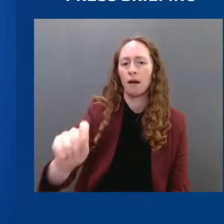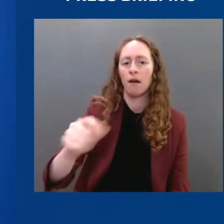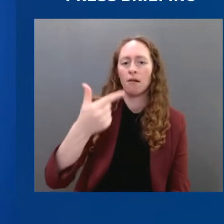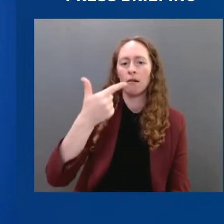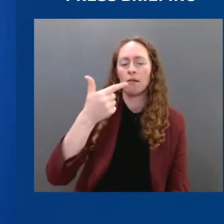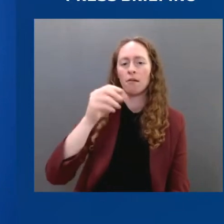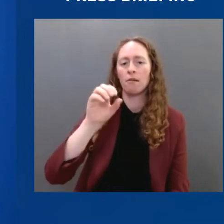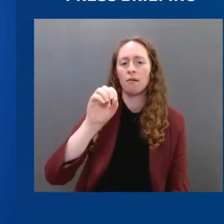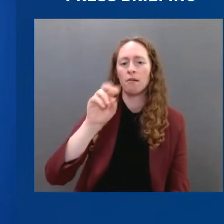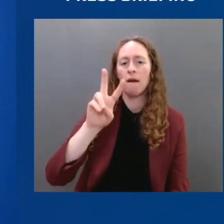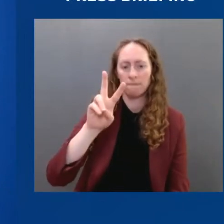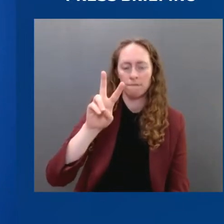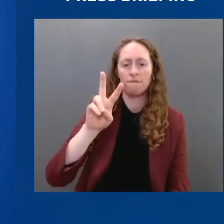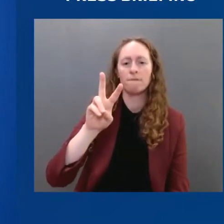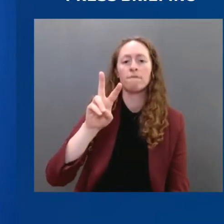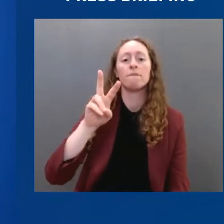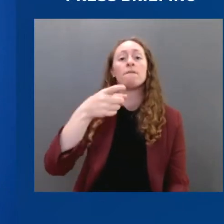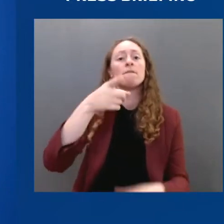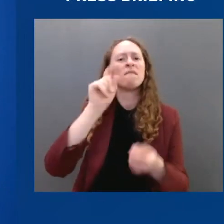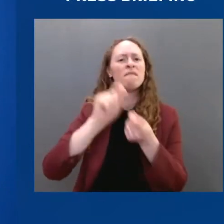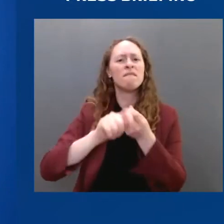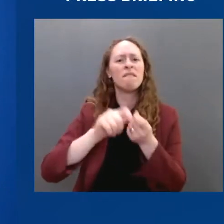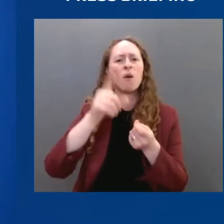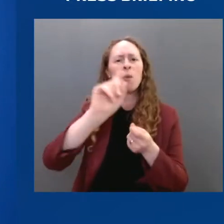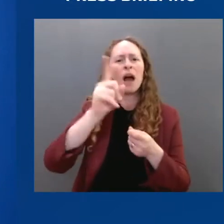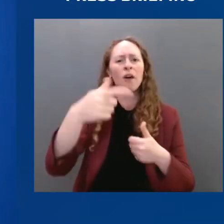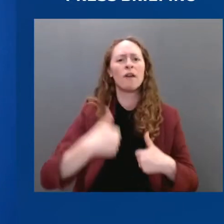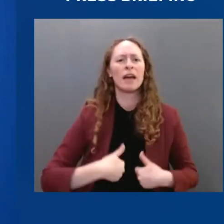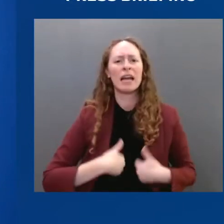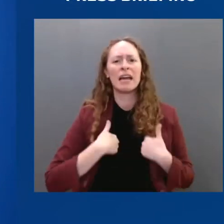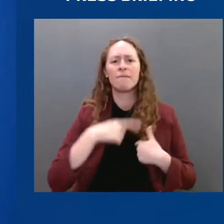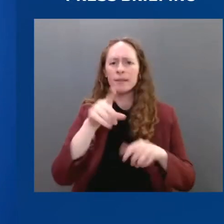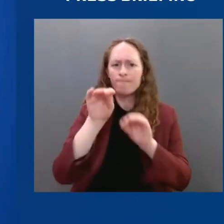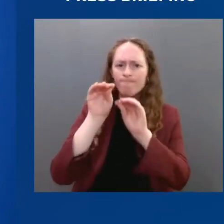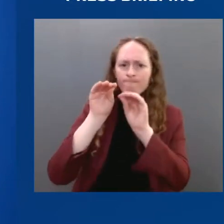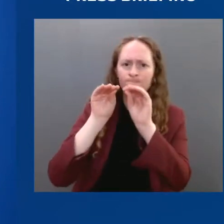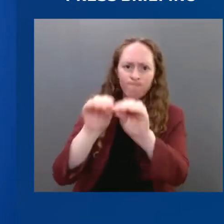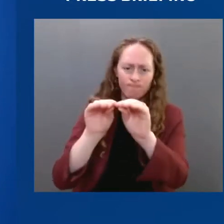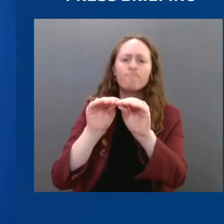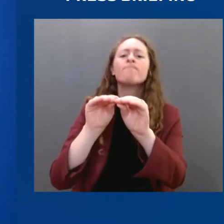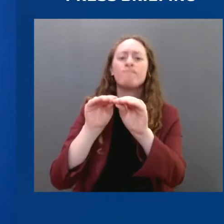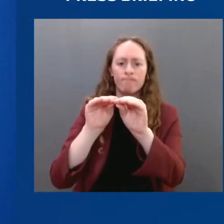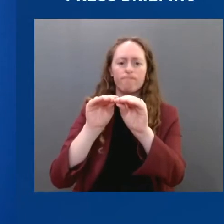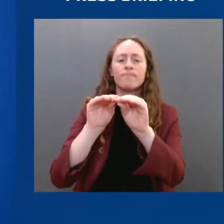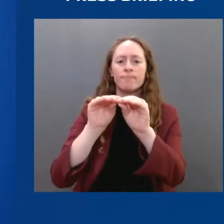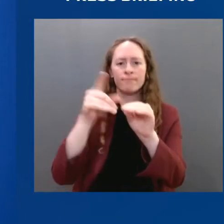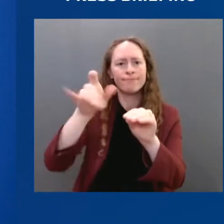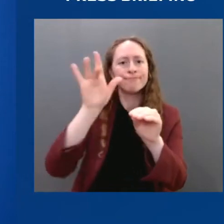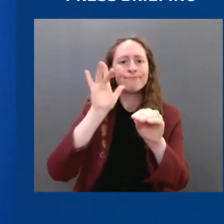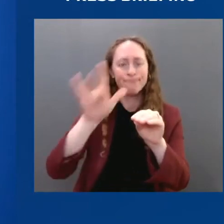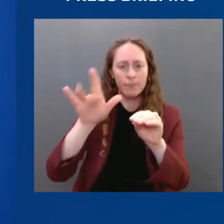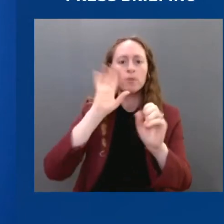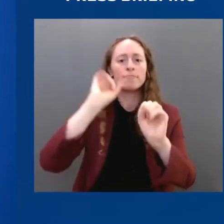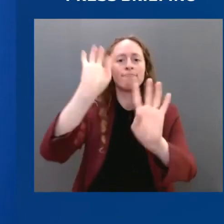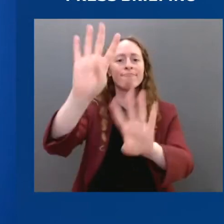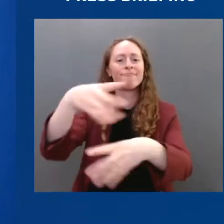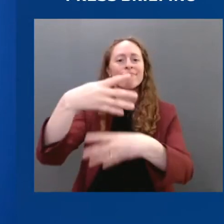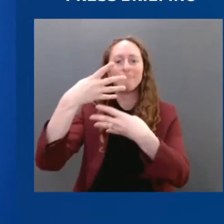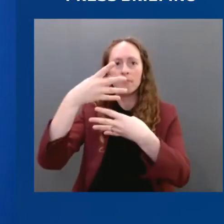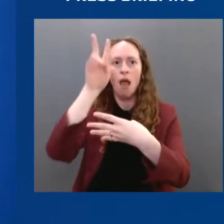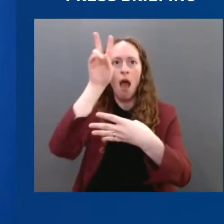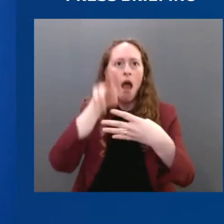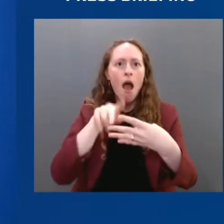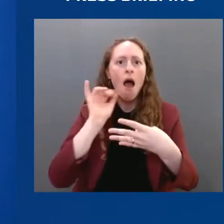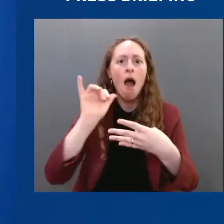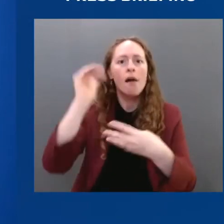COVID-19 and provide timely updates regarding the latest guidance, as we have done throughout the course of the pandemic. We know that as the virus continues to